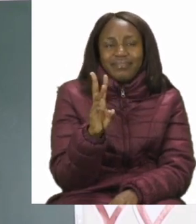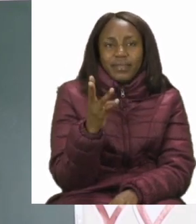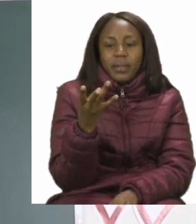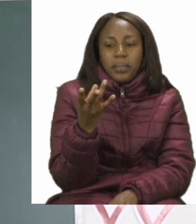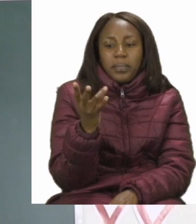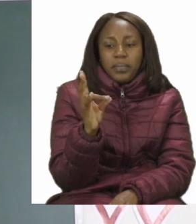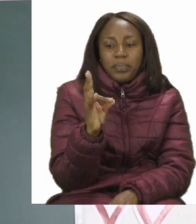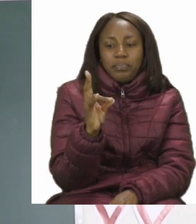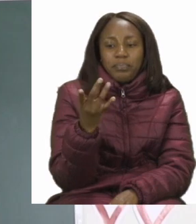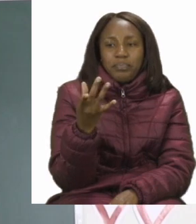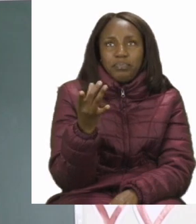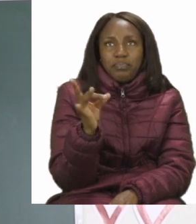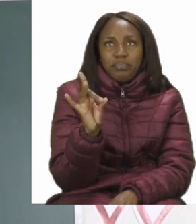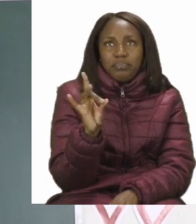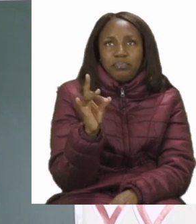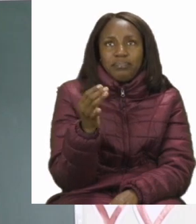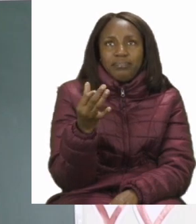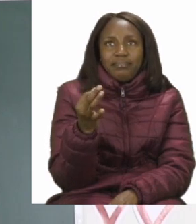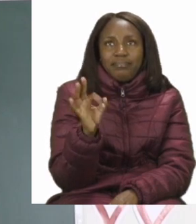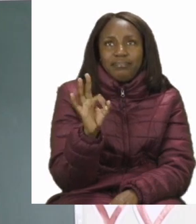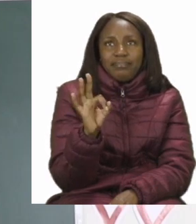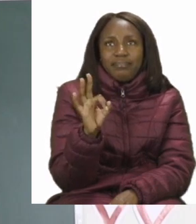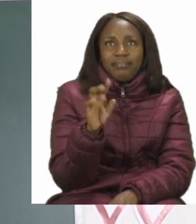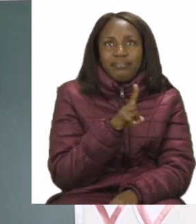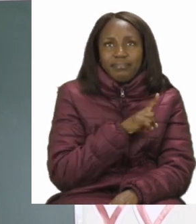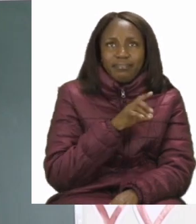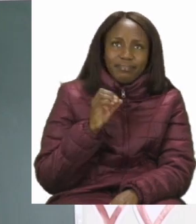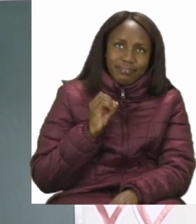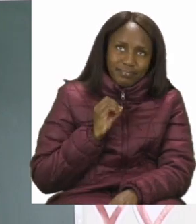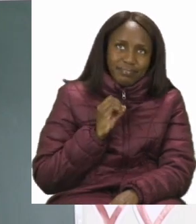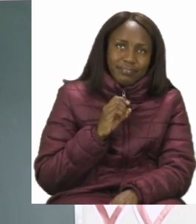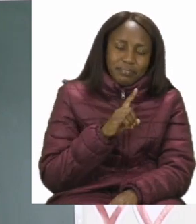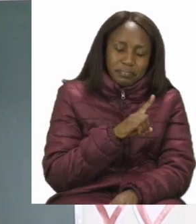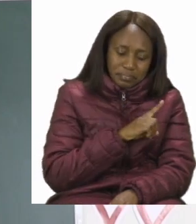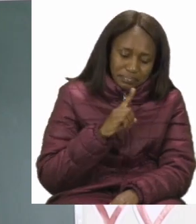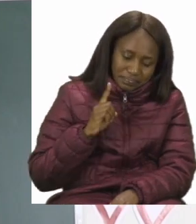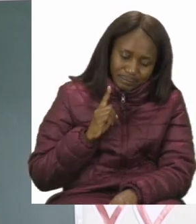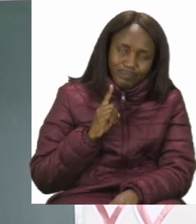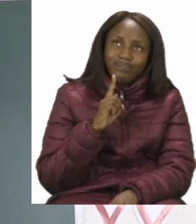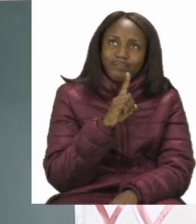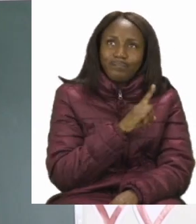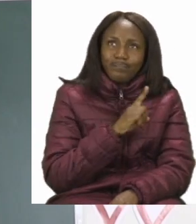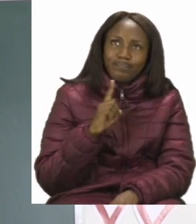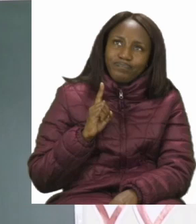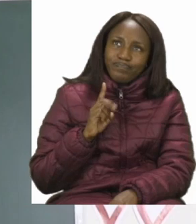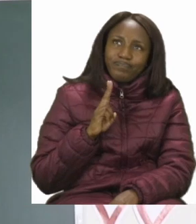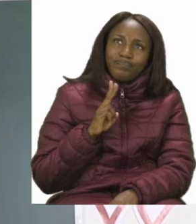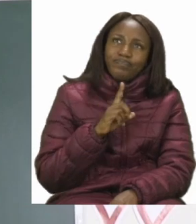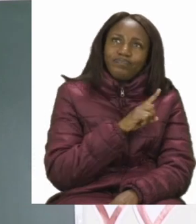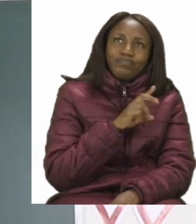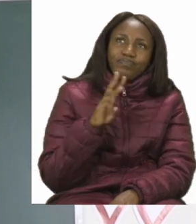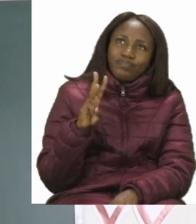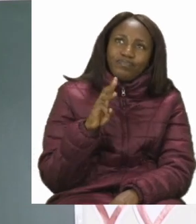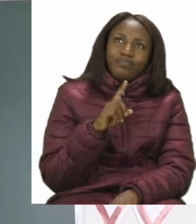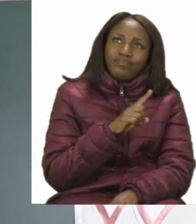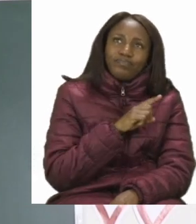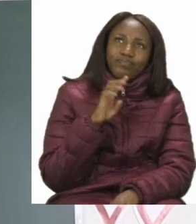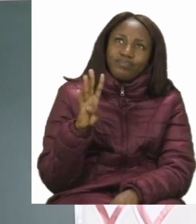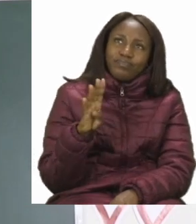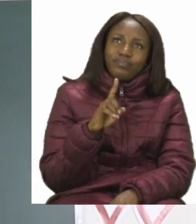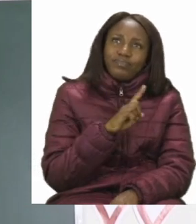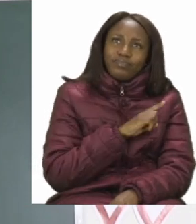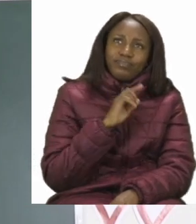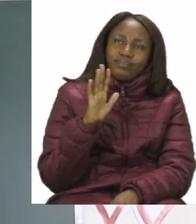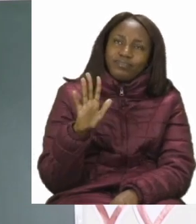6, 7, 8, 9, 10, 11, 12, 13,